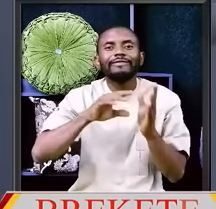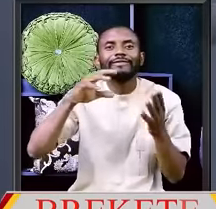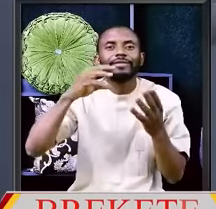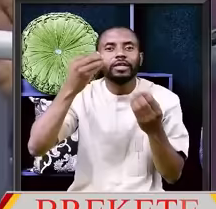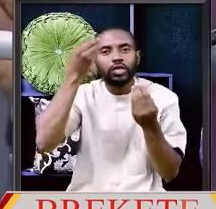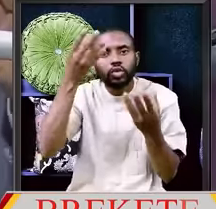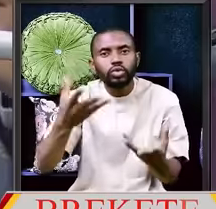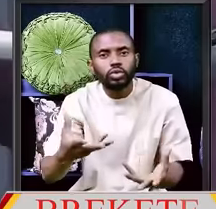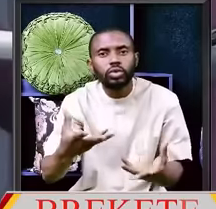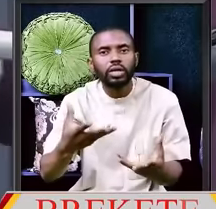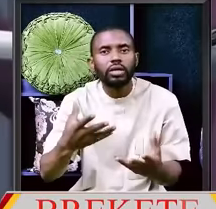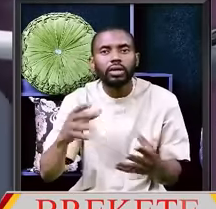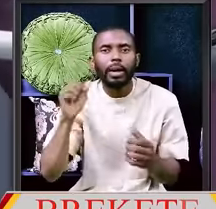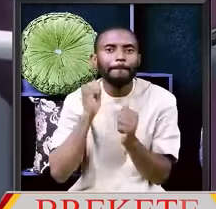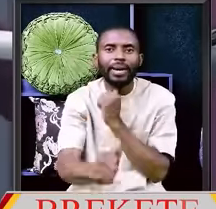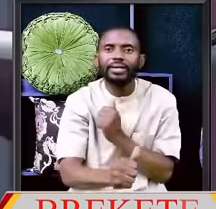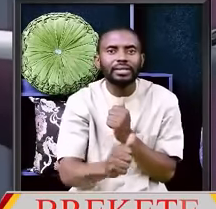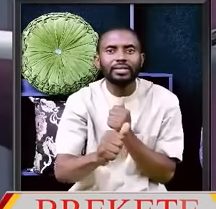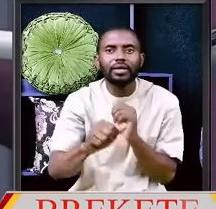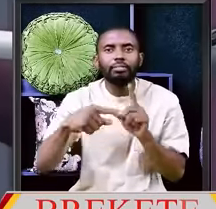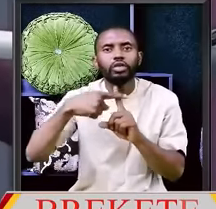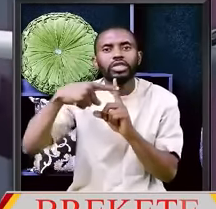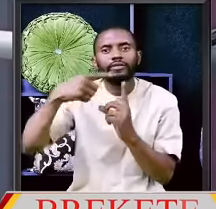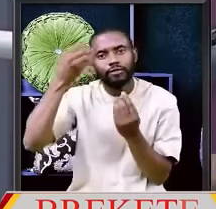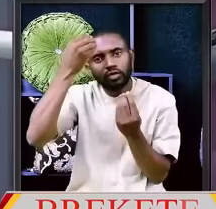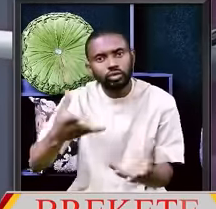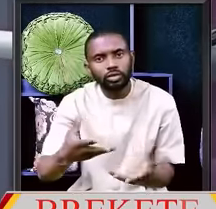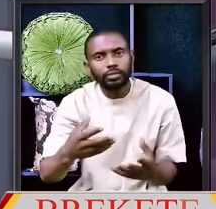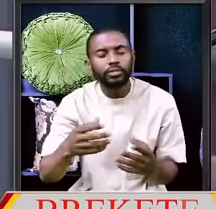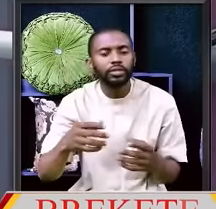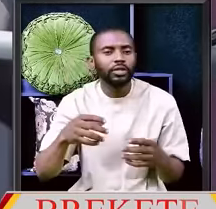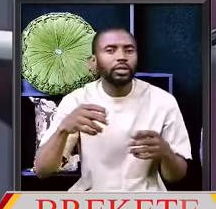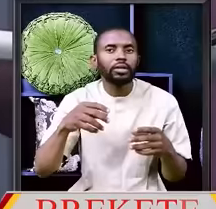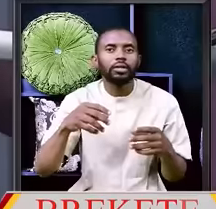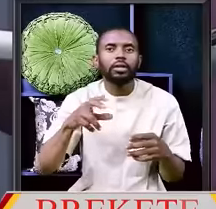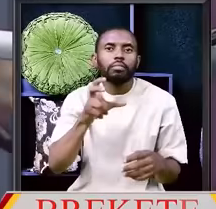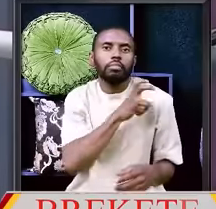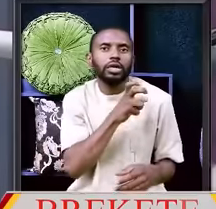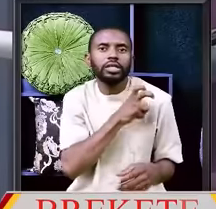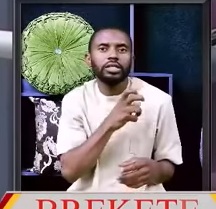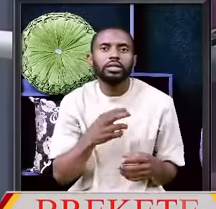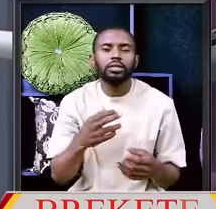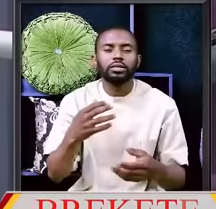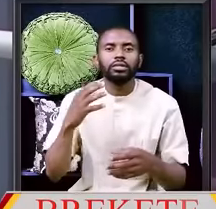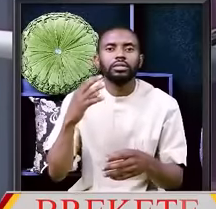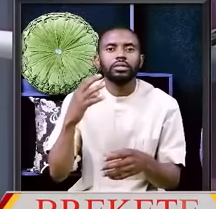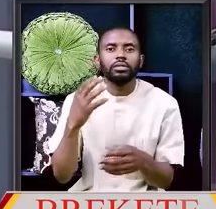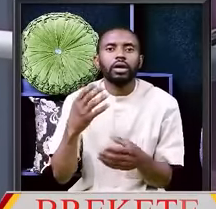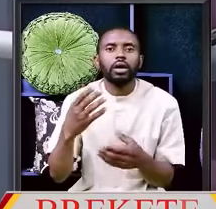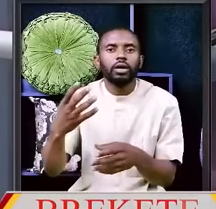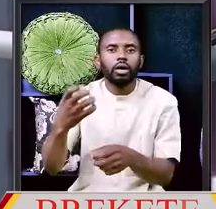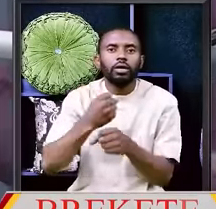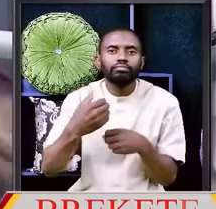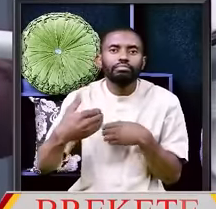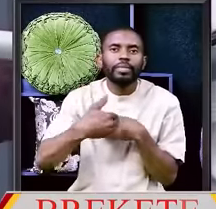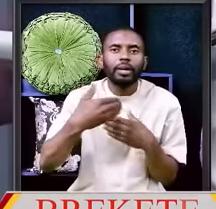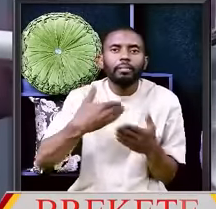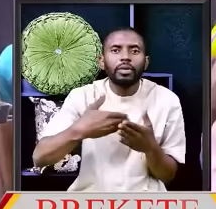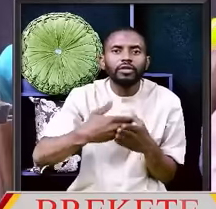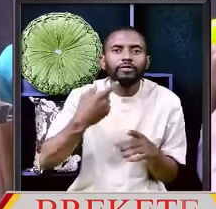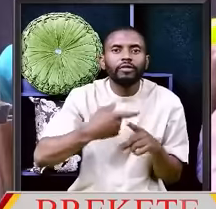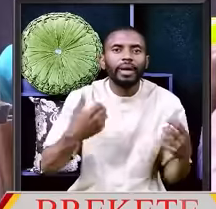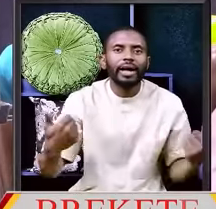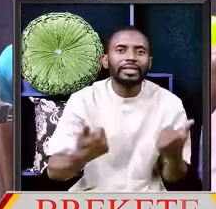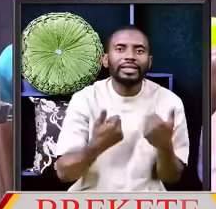news. Police recover money for accident scene, in return. Police, when a carry case come, when I want